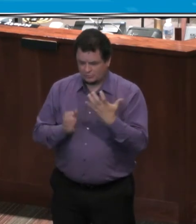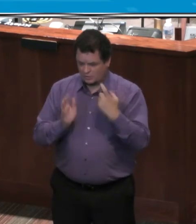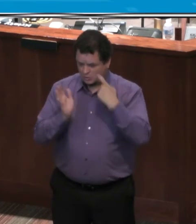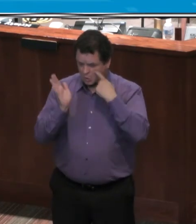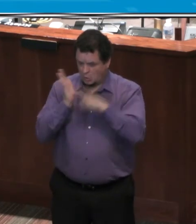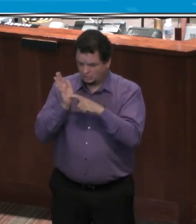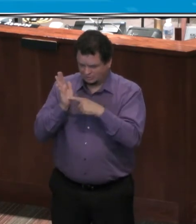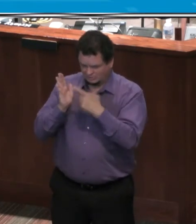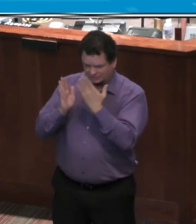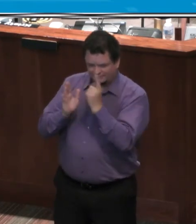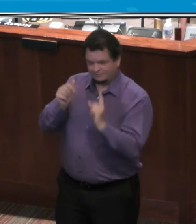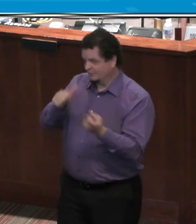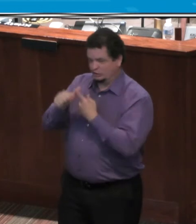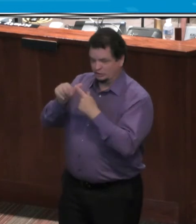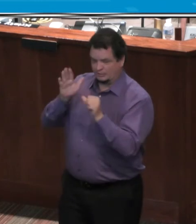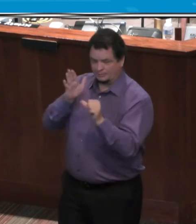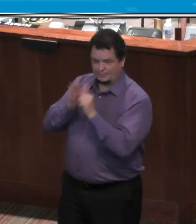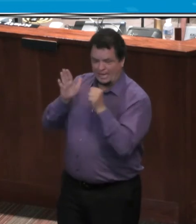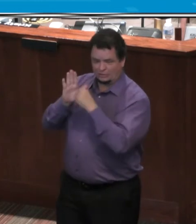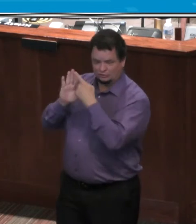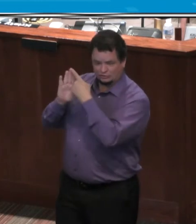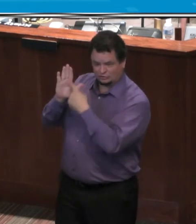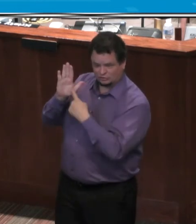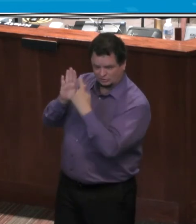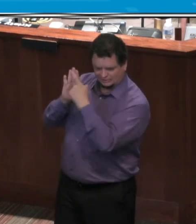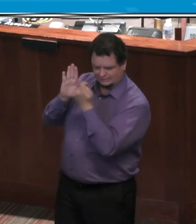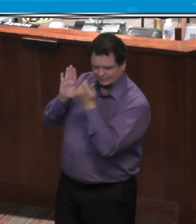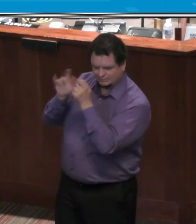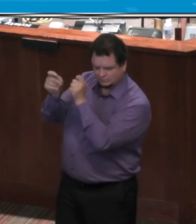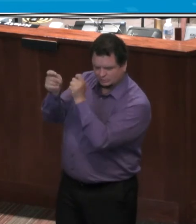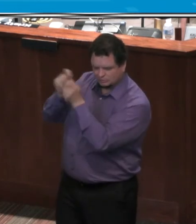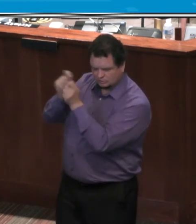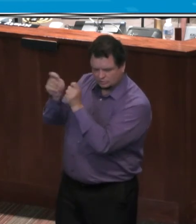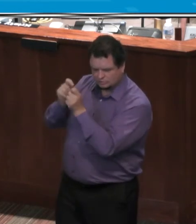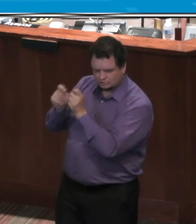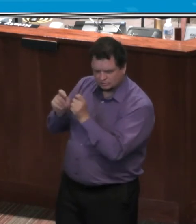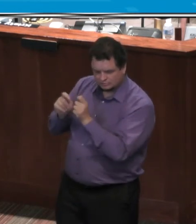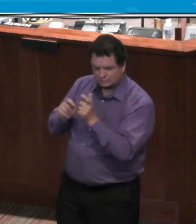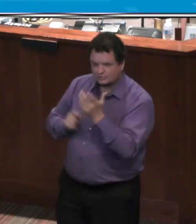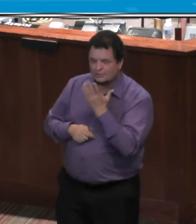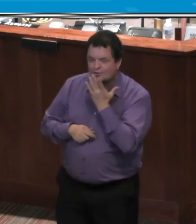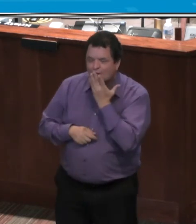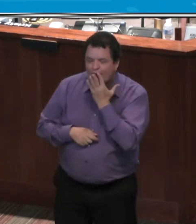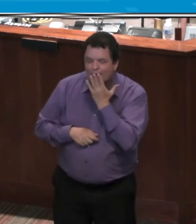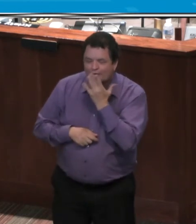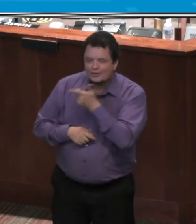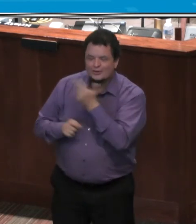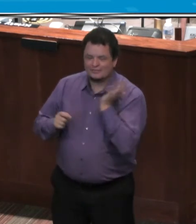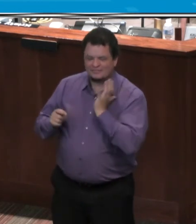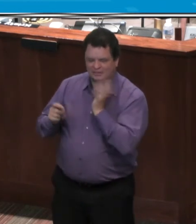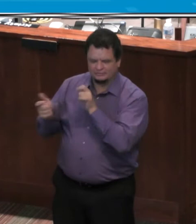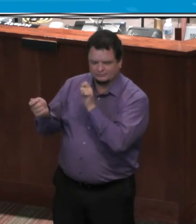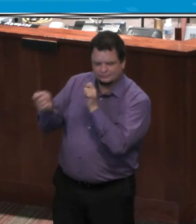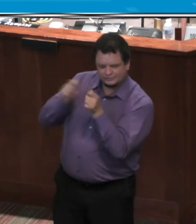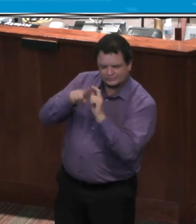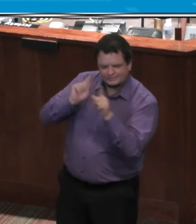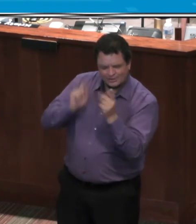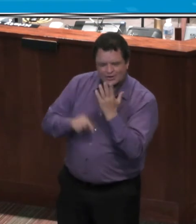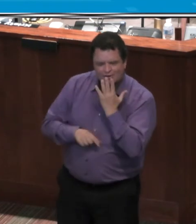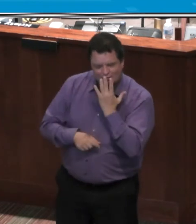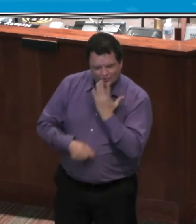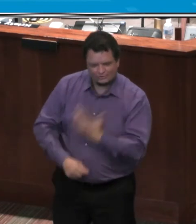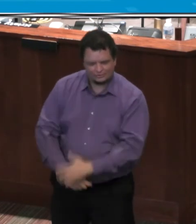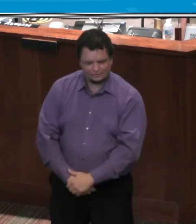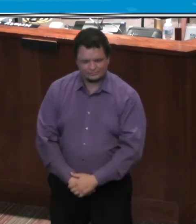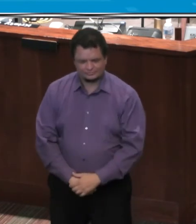very first thing is that you'll notice there's a splash of color on the page. And what we've done is we've tried to bring a little bit of the here